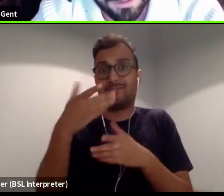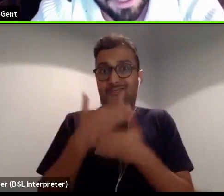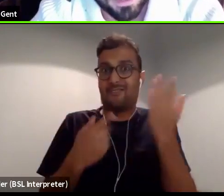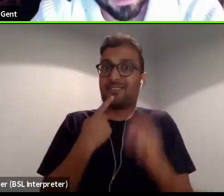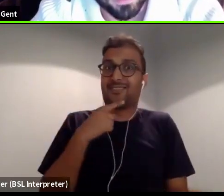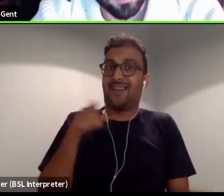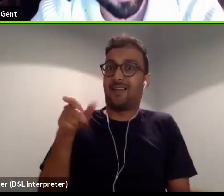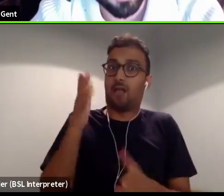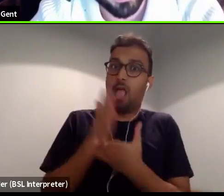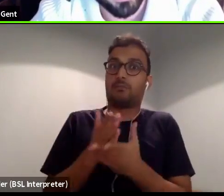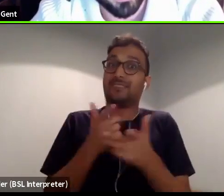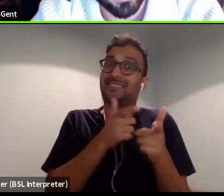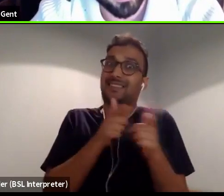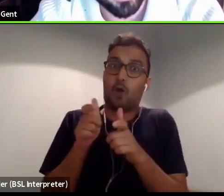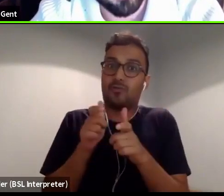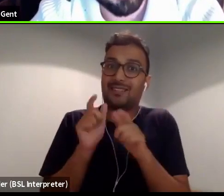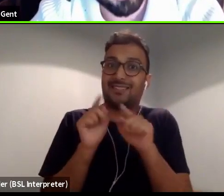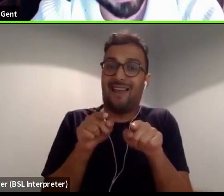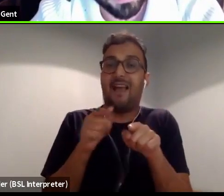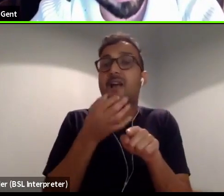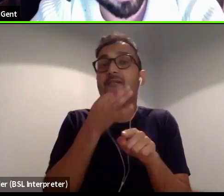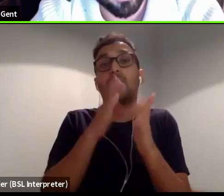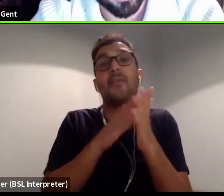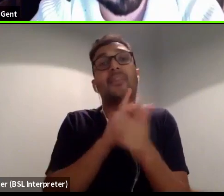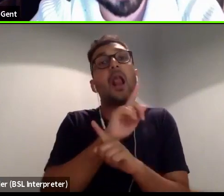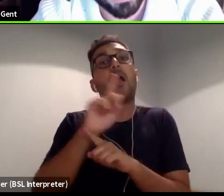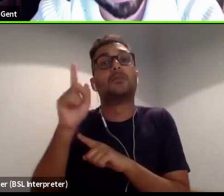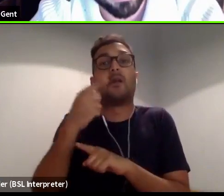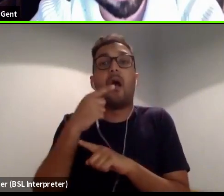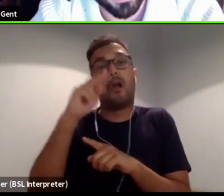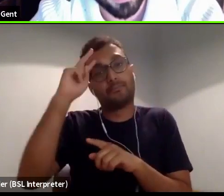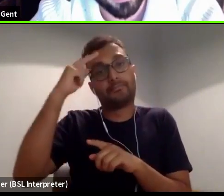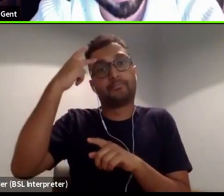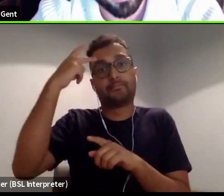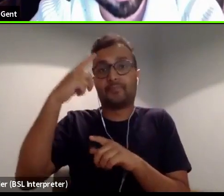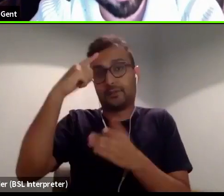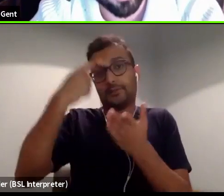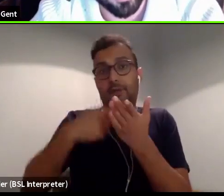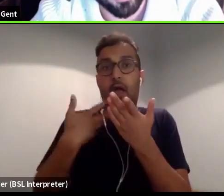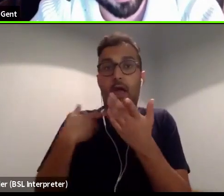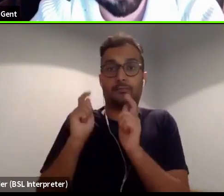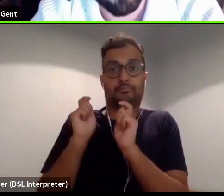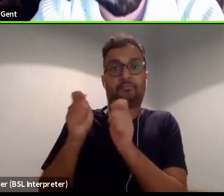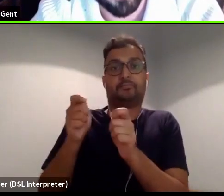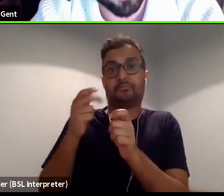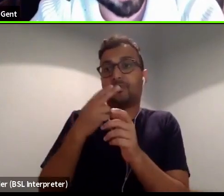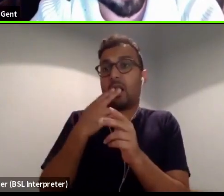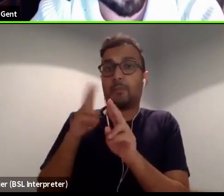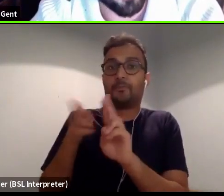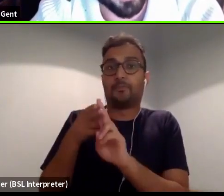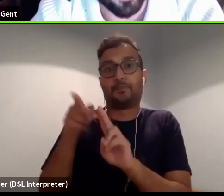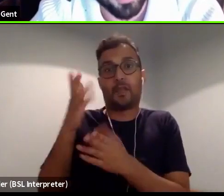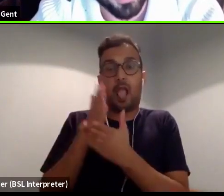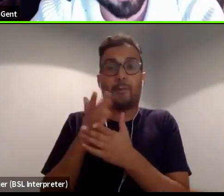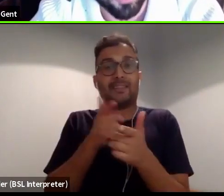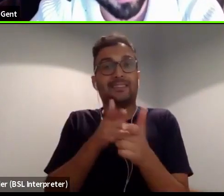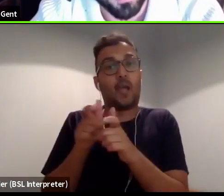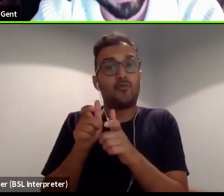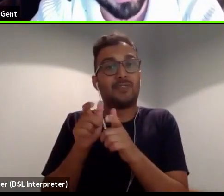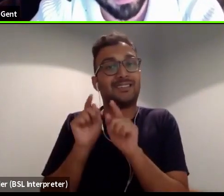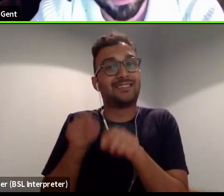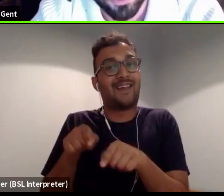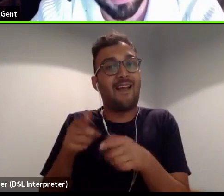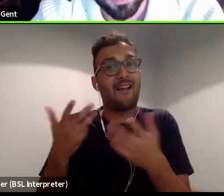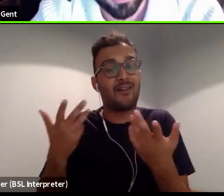later. Now, from a policing perspective, the actual counterterrorism unit, they were actually involved in